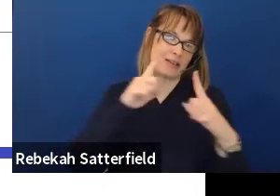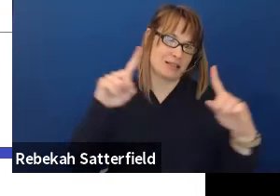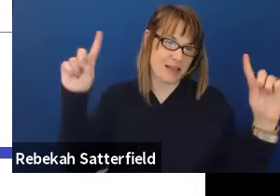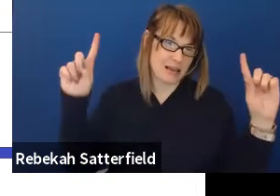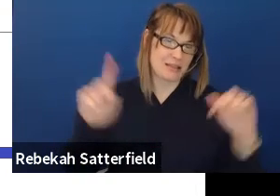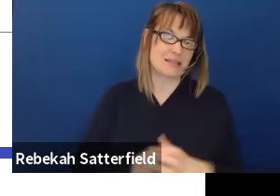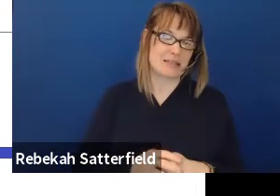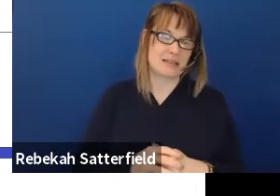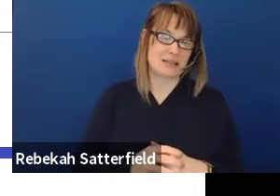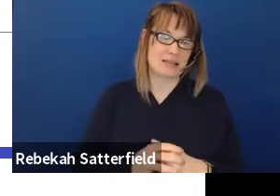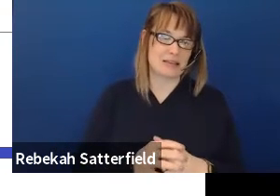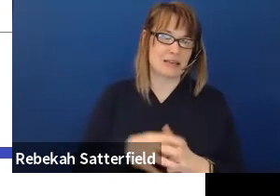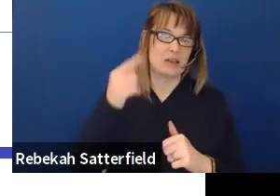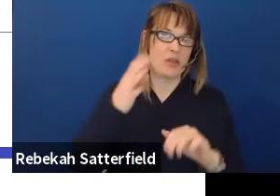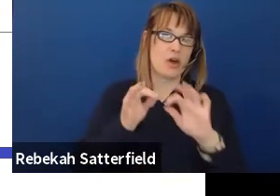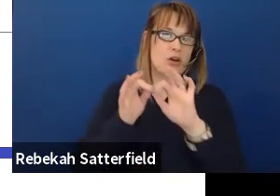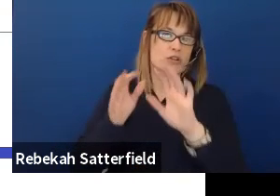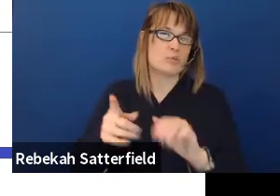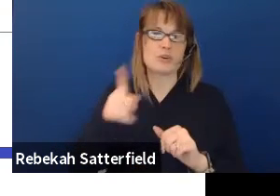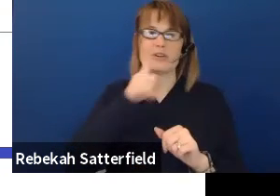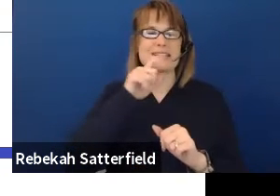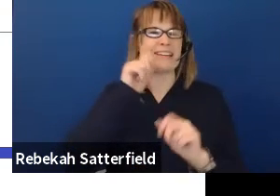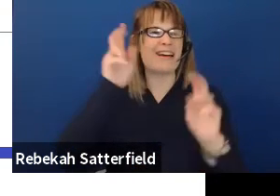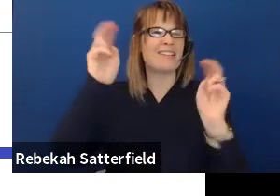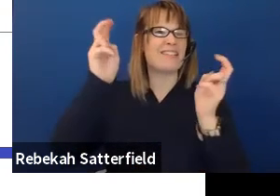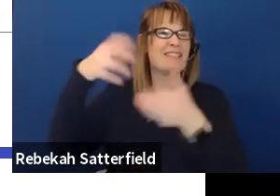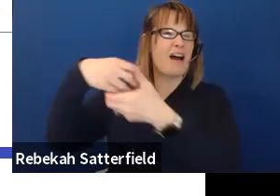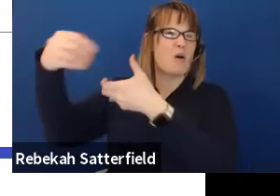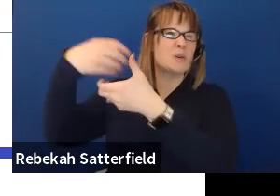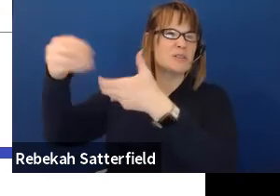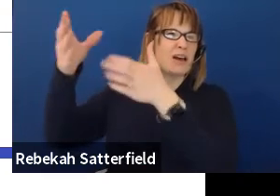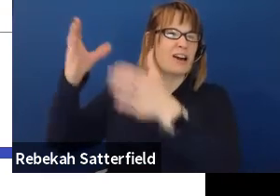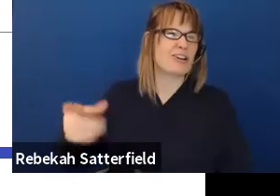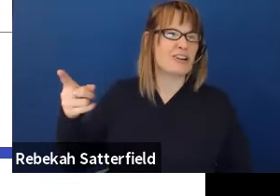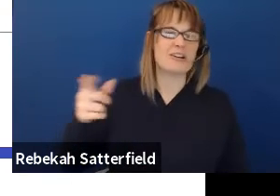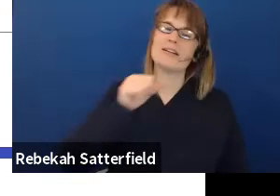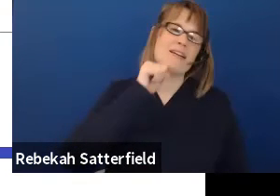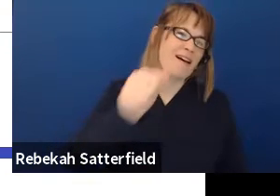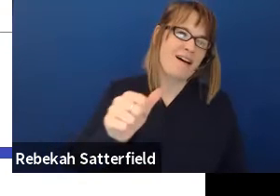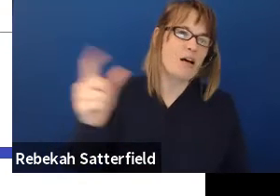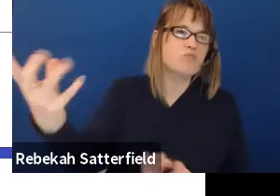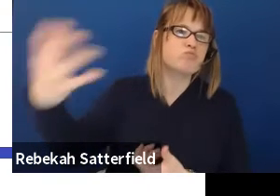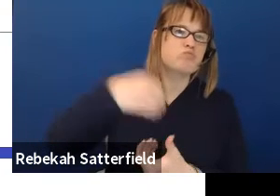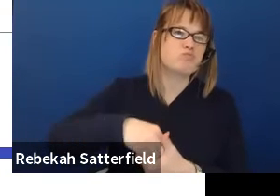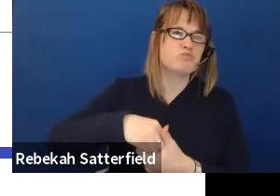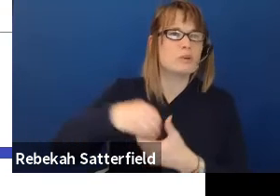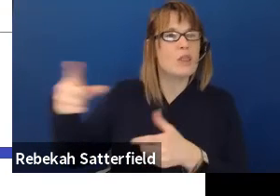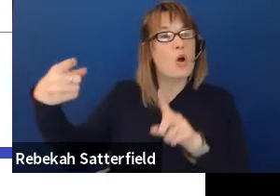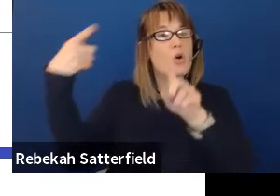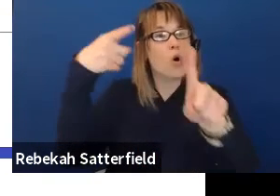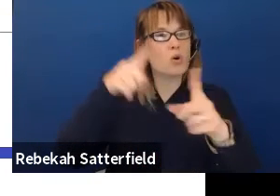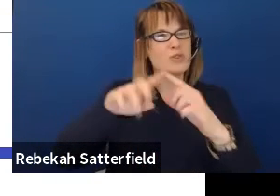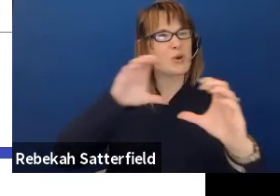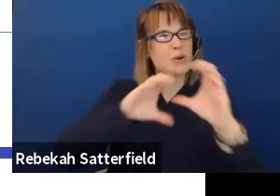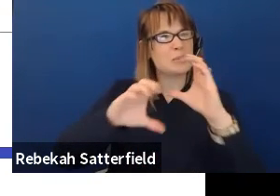patient. The interpreter is not an outsider. The interpreter's goal is to help both parties communicate in